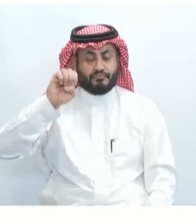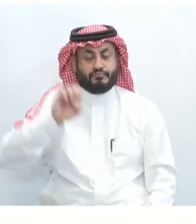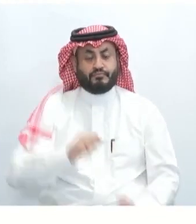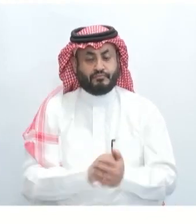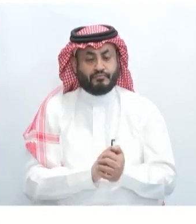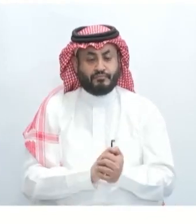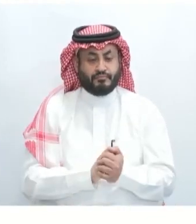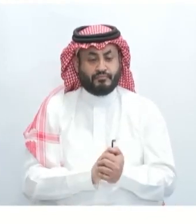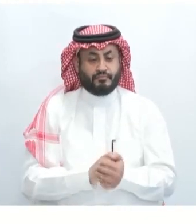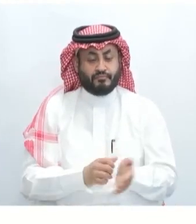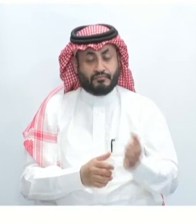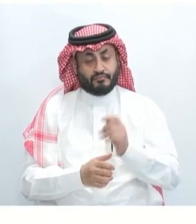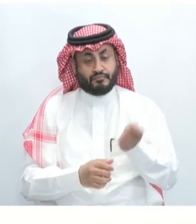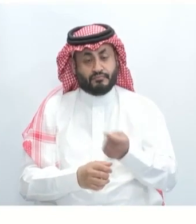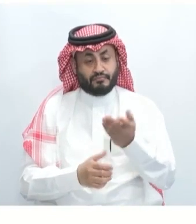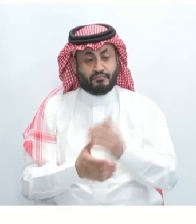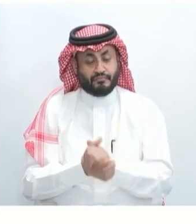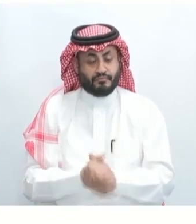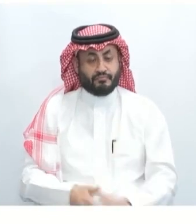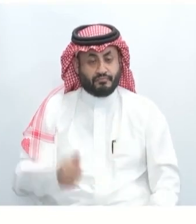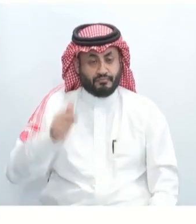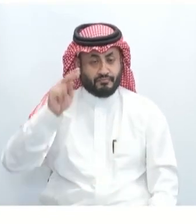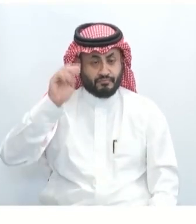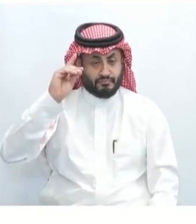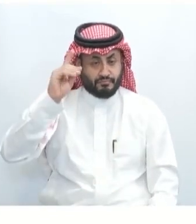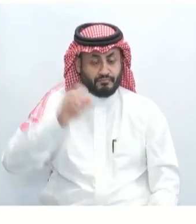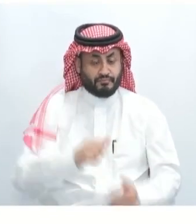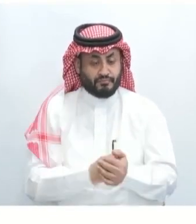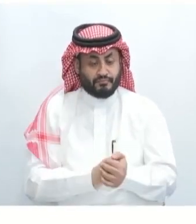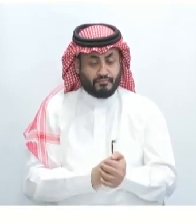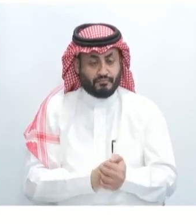Okay, so and blue and white.